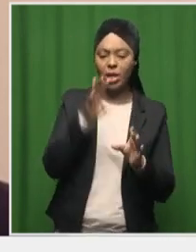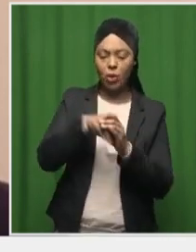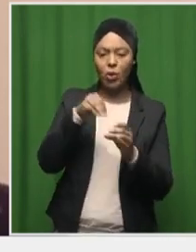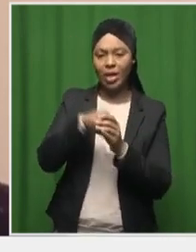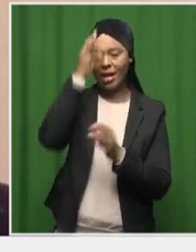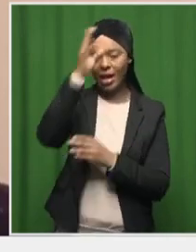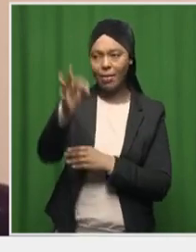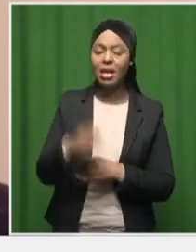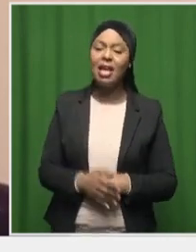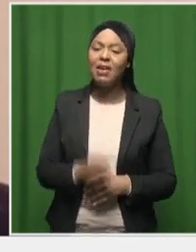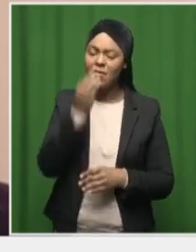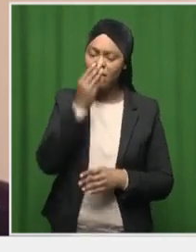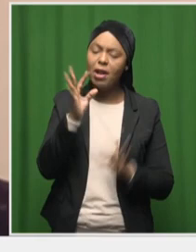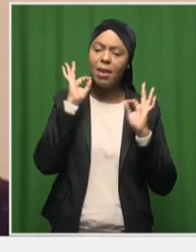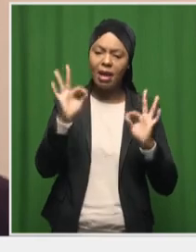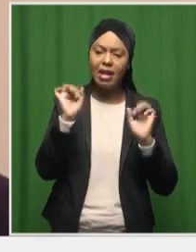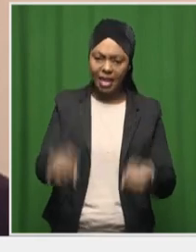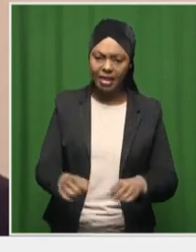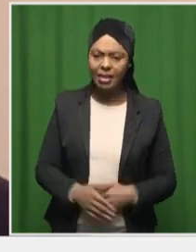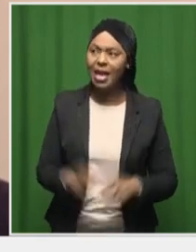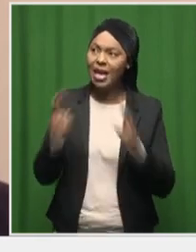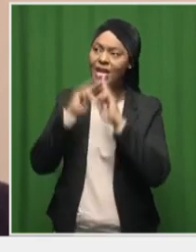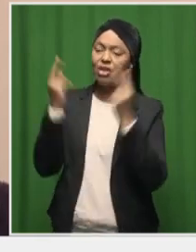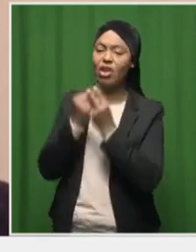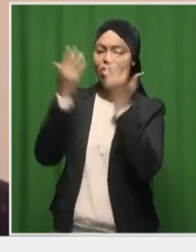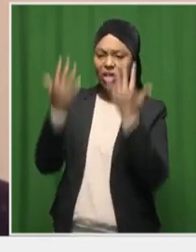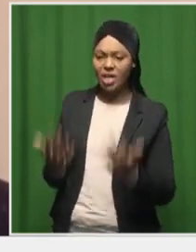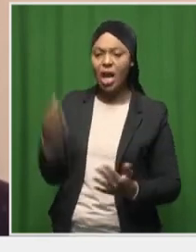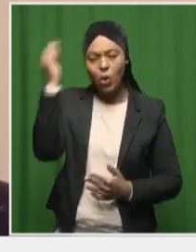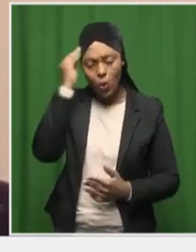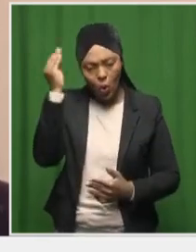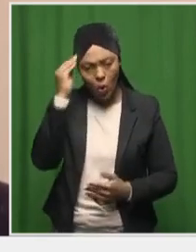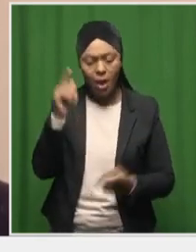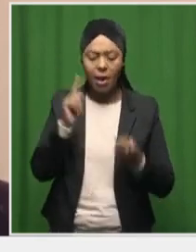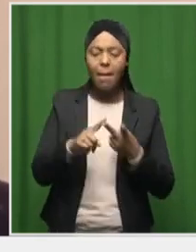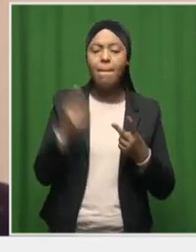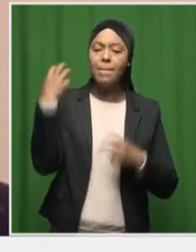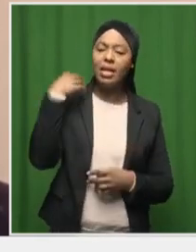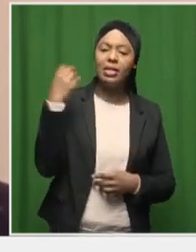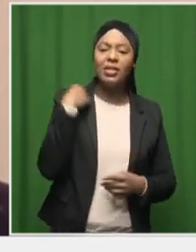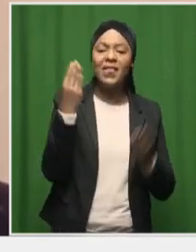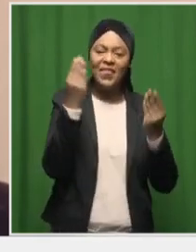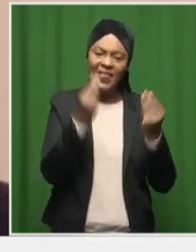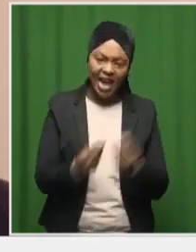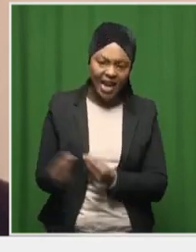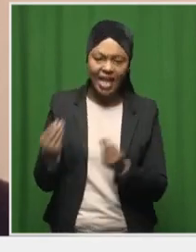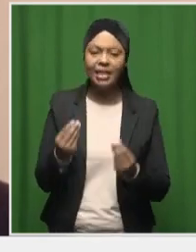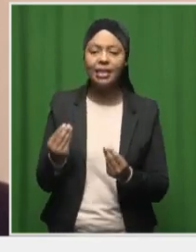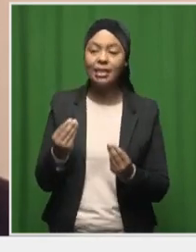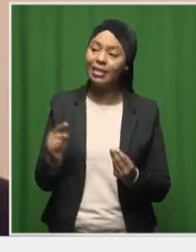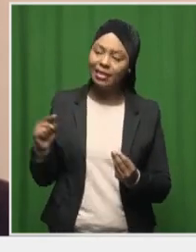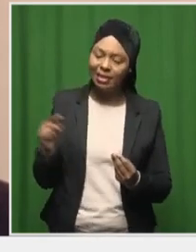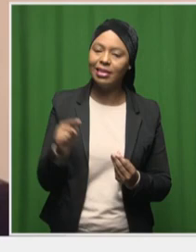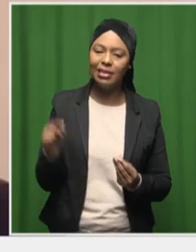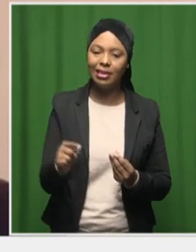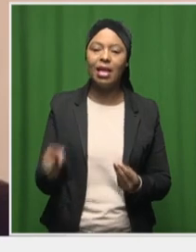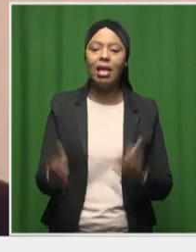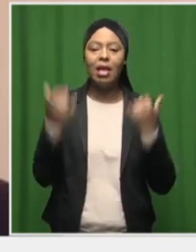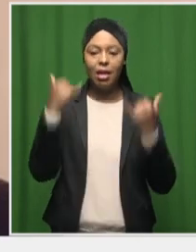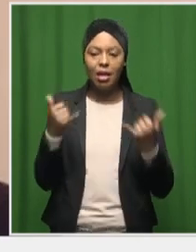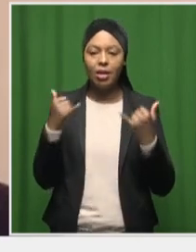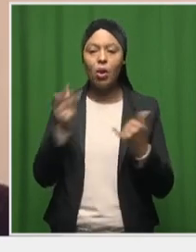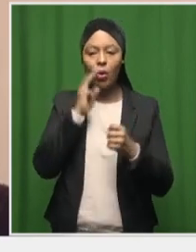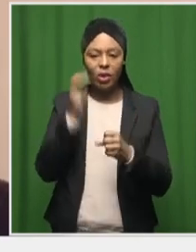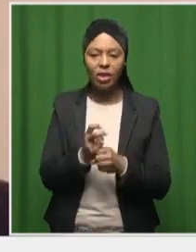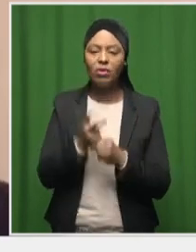is phenomenal. National Treasury knows, the Minister of Finance must literally form or